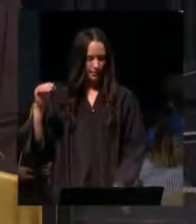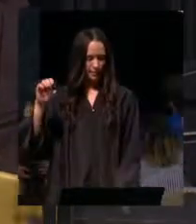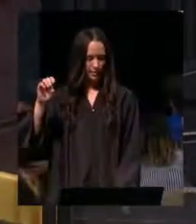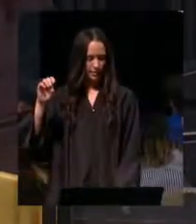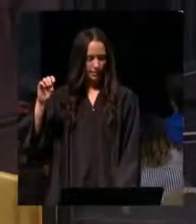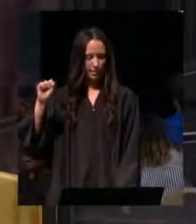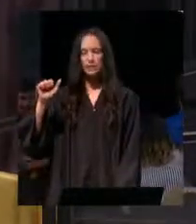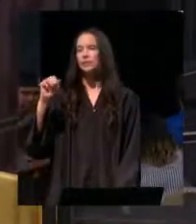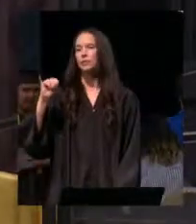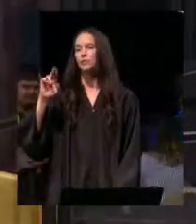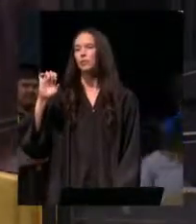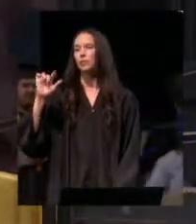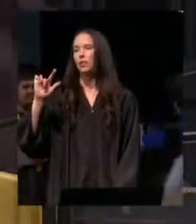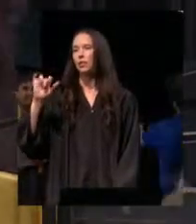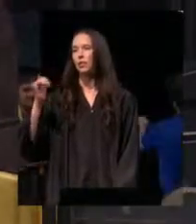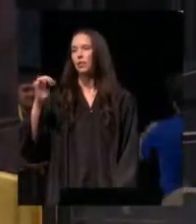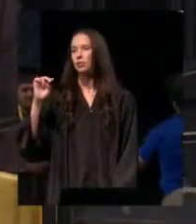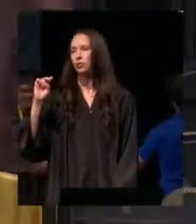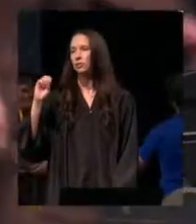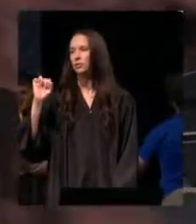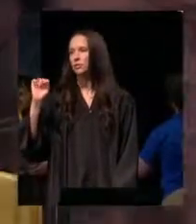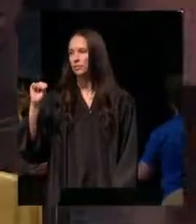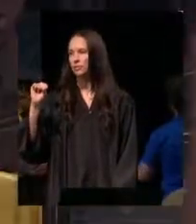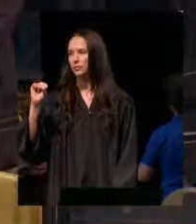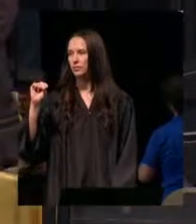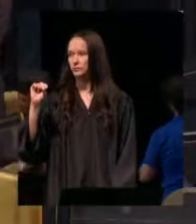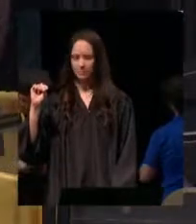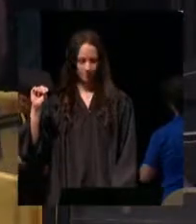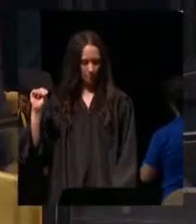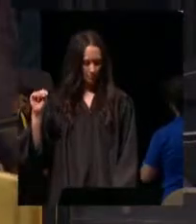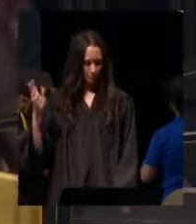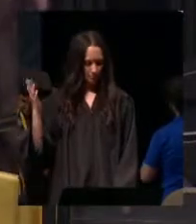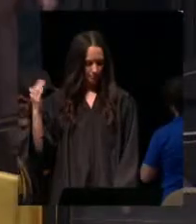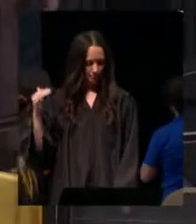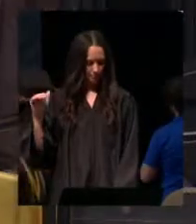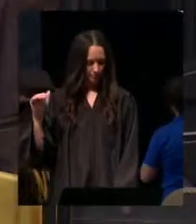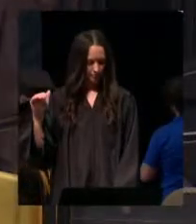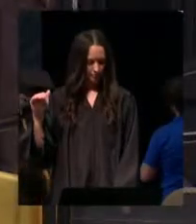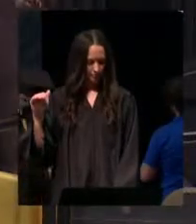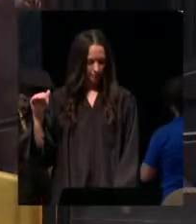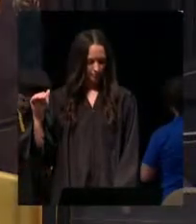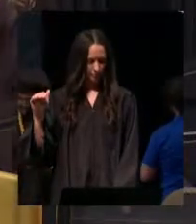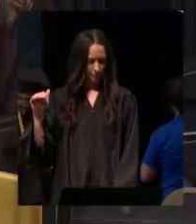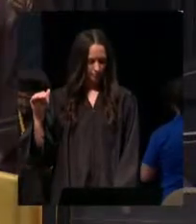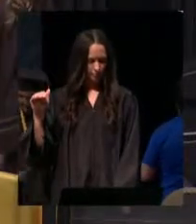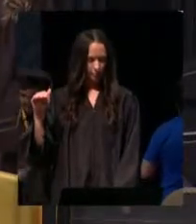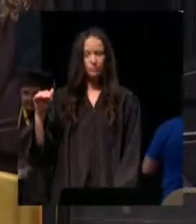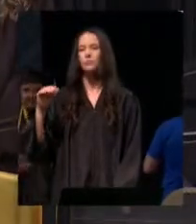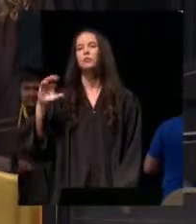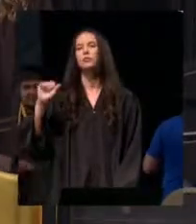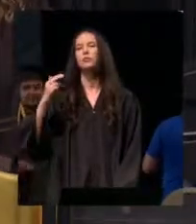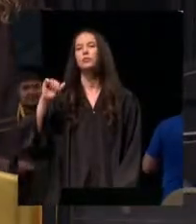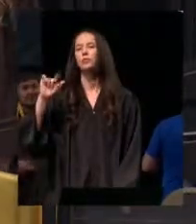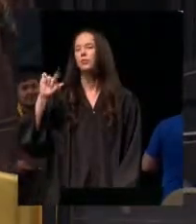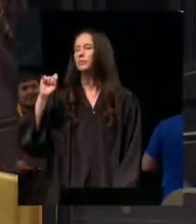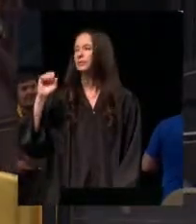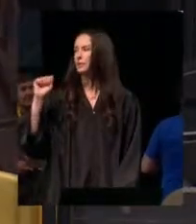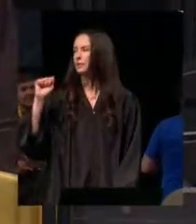Samuel Johnson. Chelsea